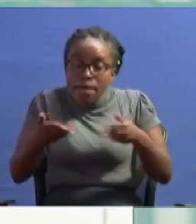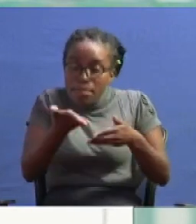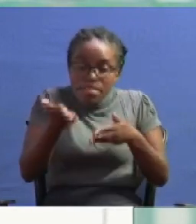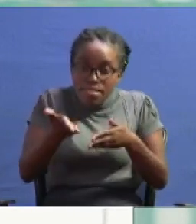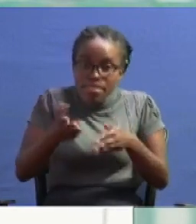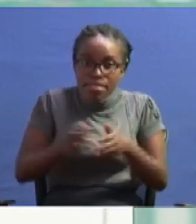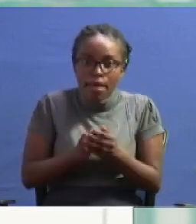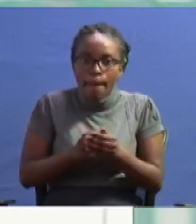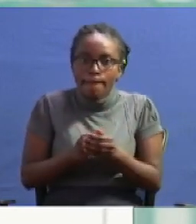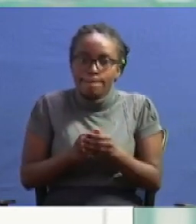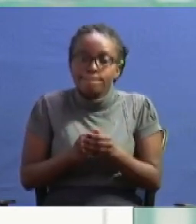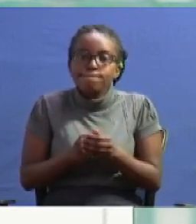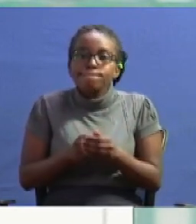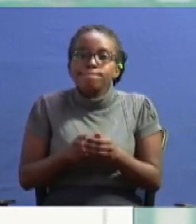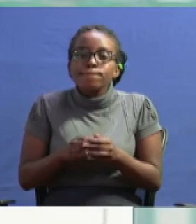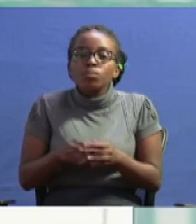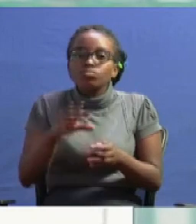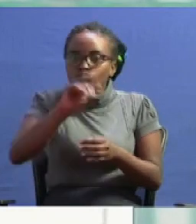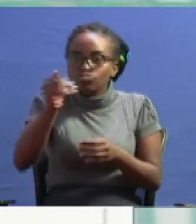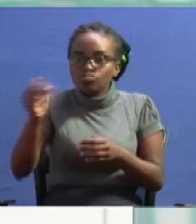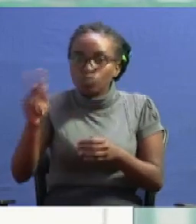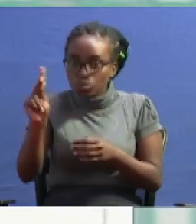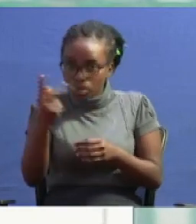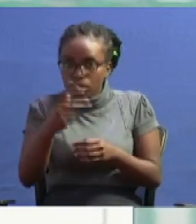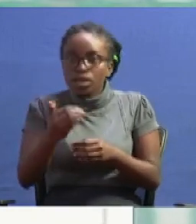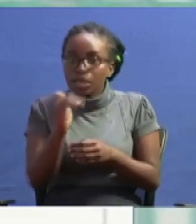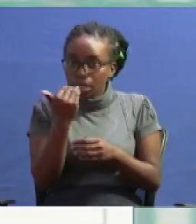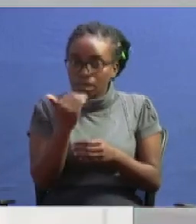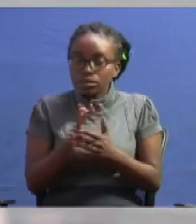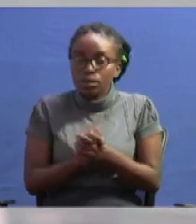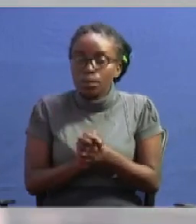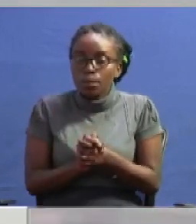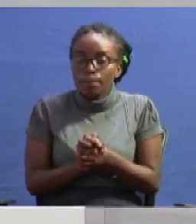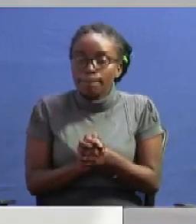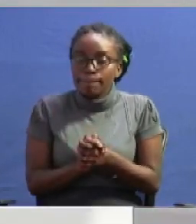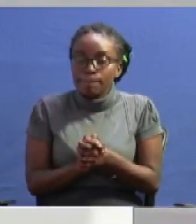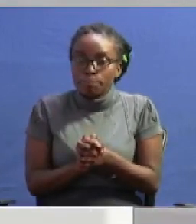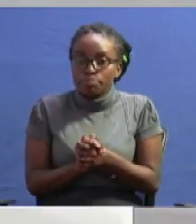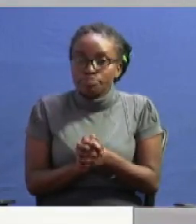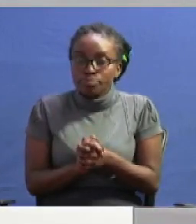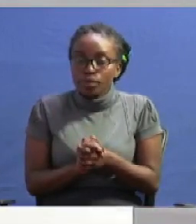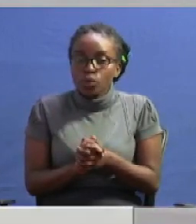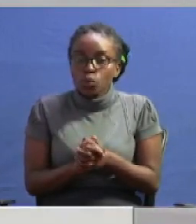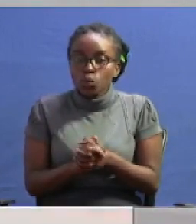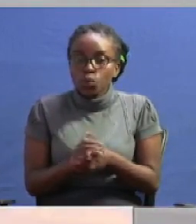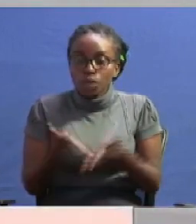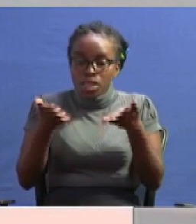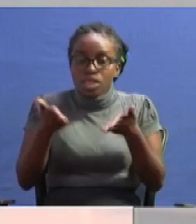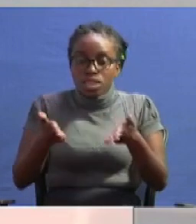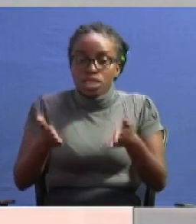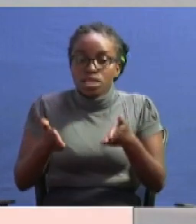Mount Kenya? Rigathi Gachagua. And that is what he's trying to play at. Okay. Yeah. So this could be as a result of what is